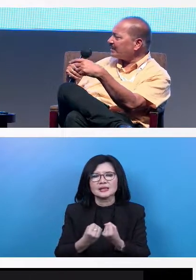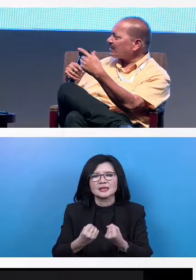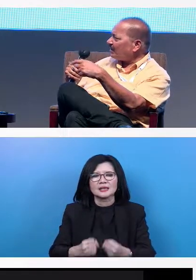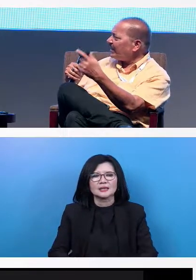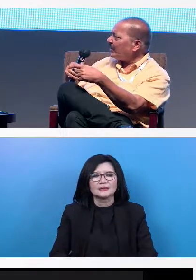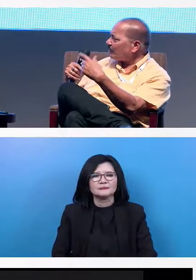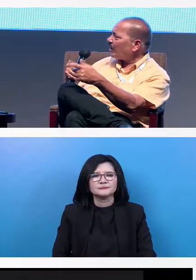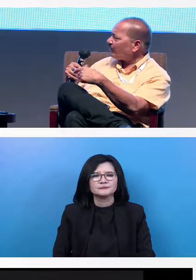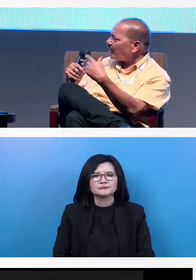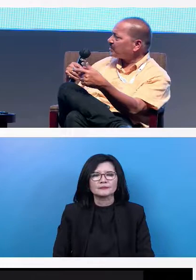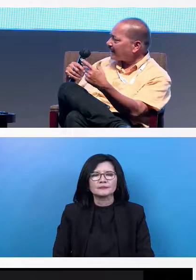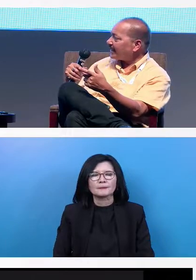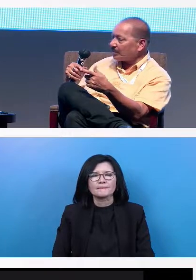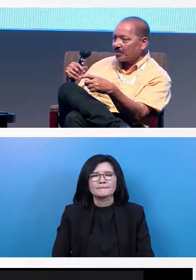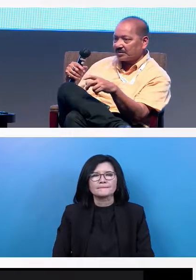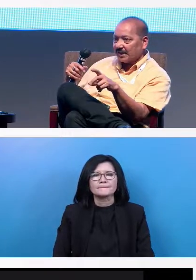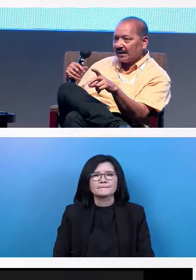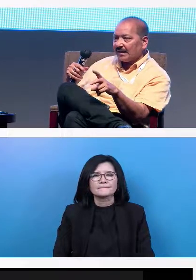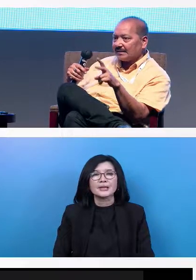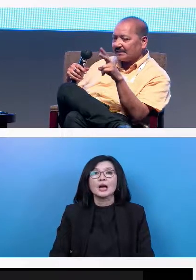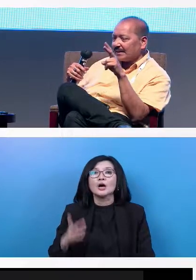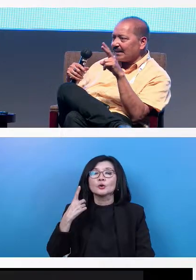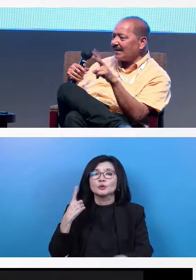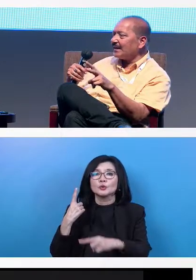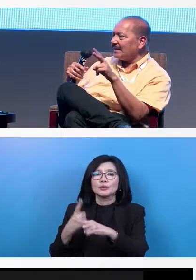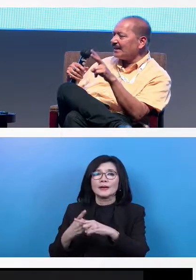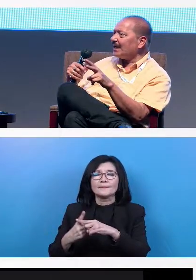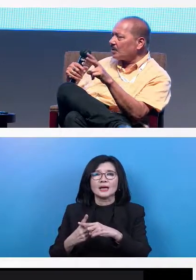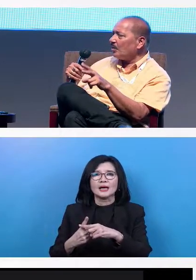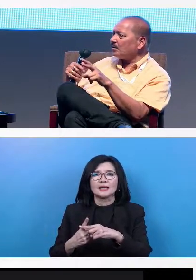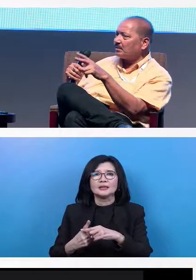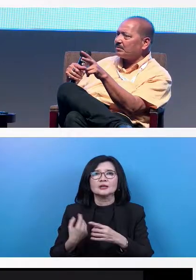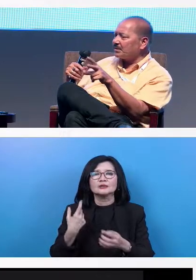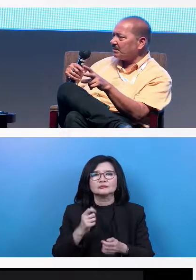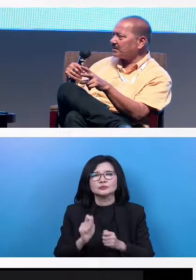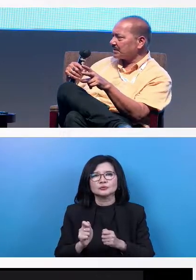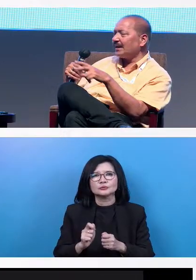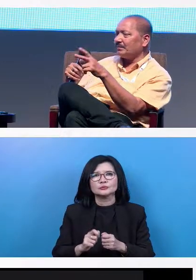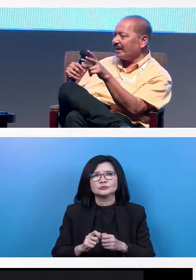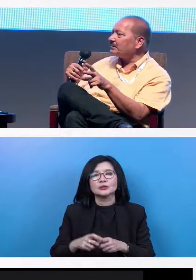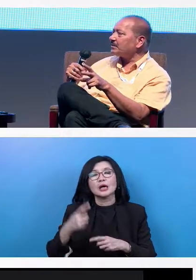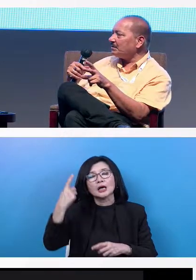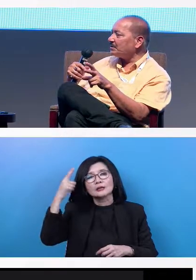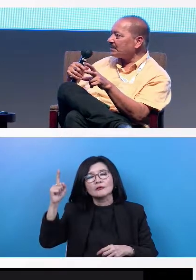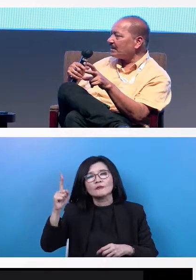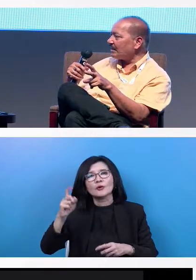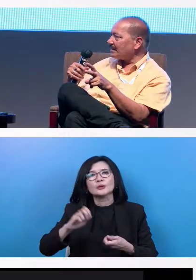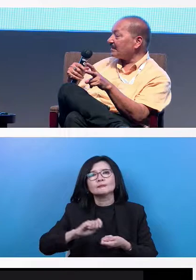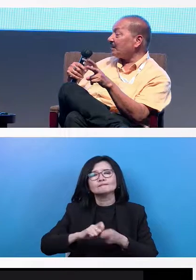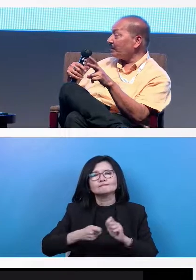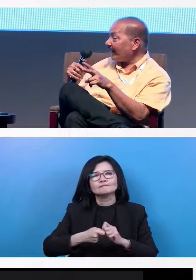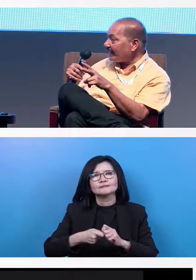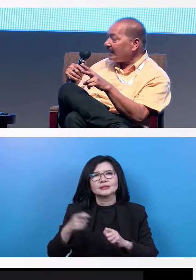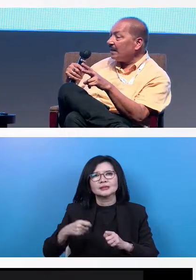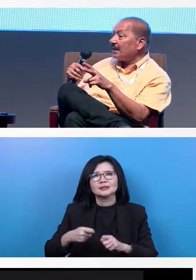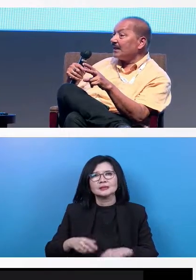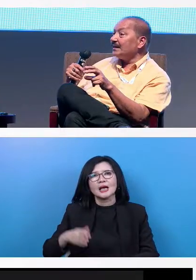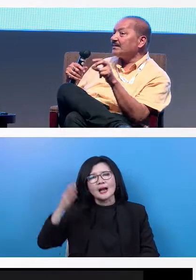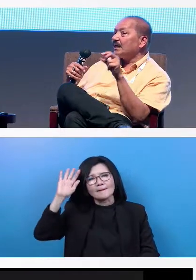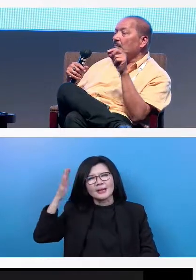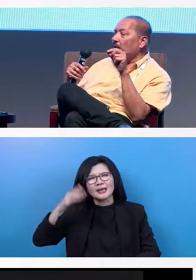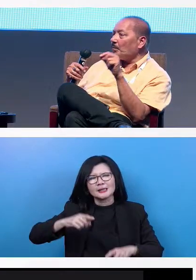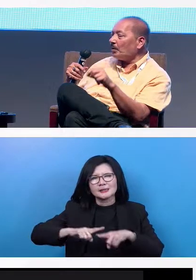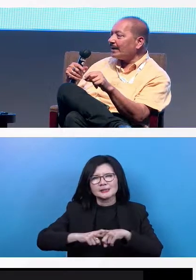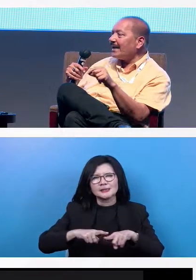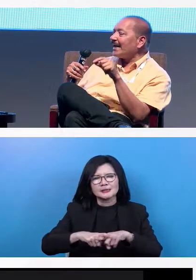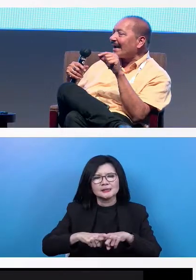addition to this convening role of all society approach, the critical role some of the civil society and many of the civil society organizations can play